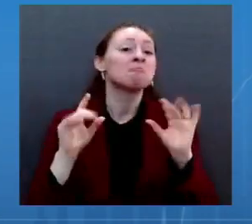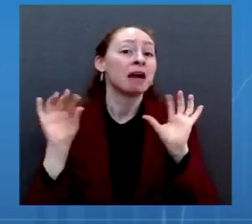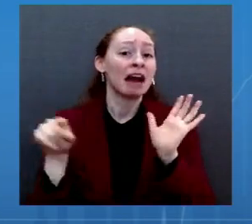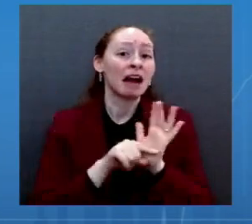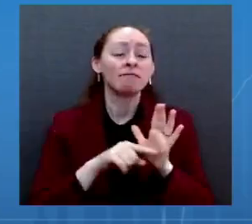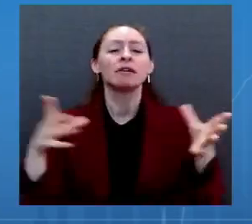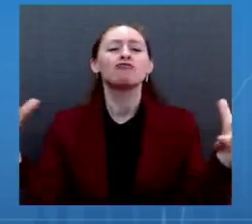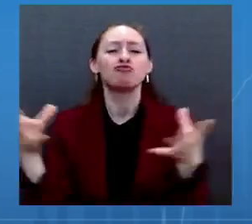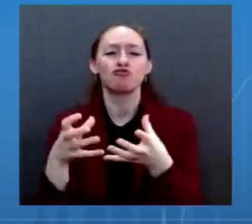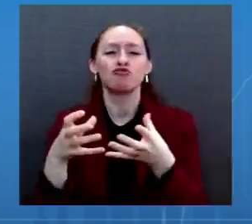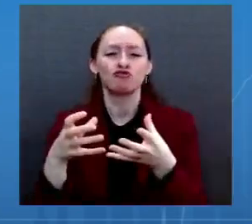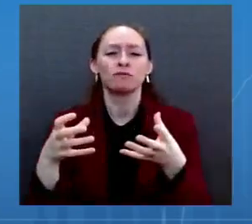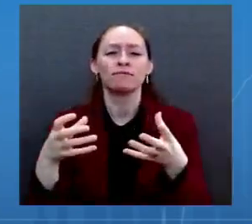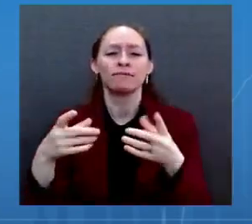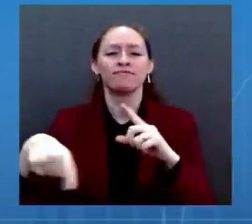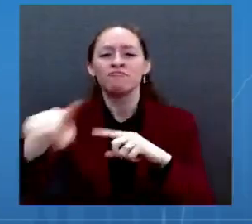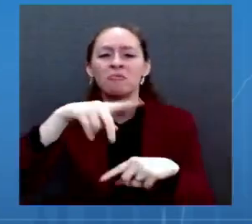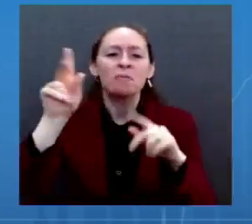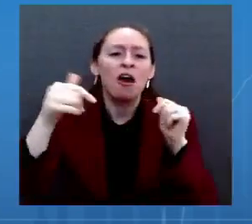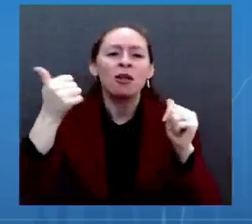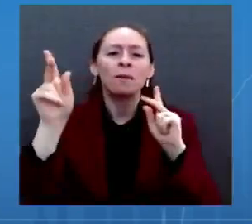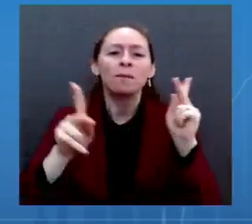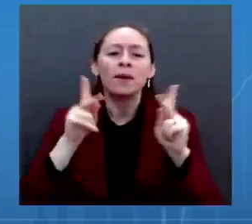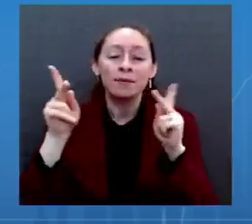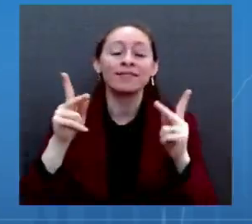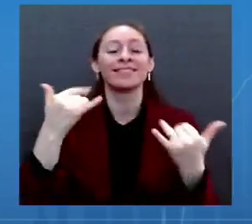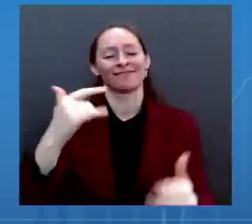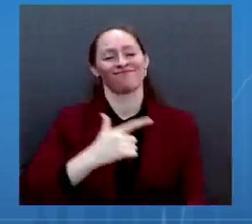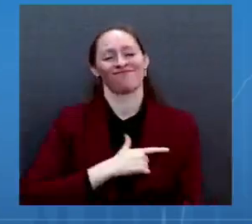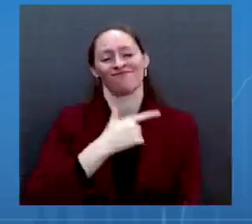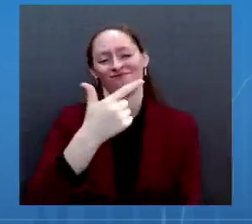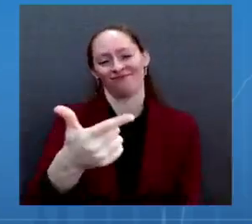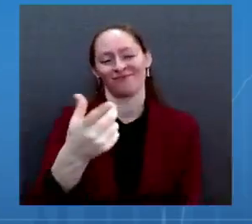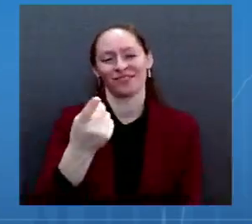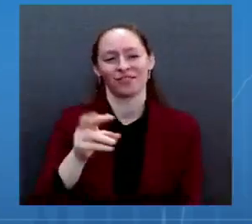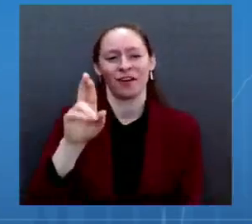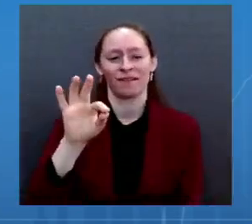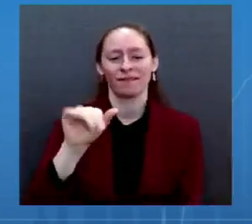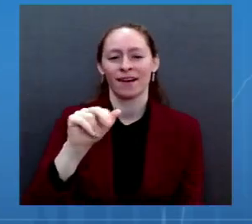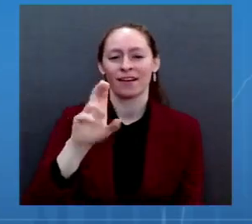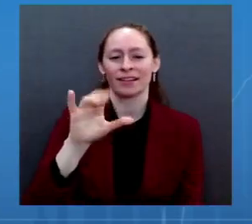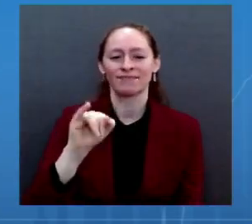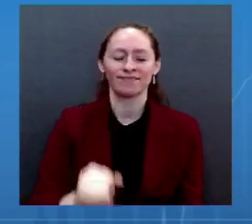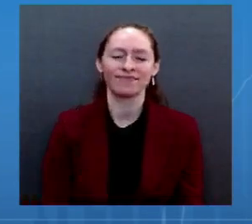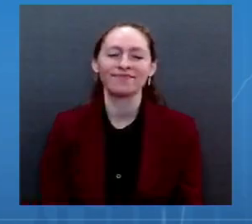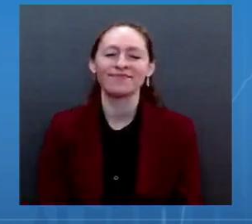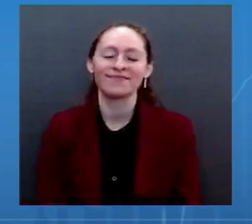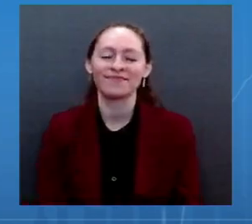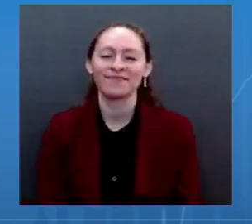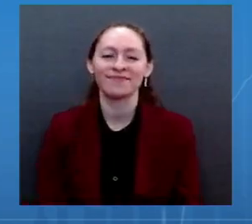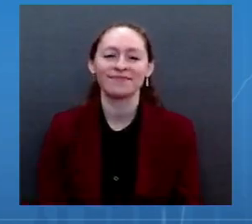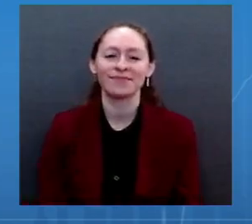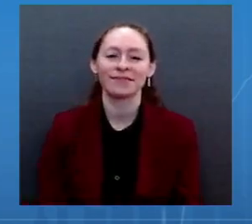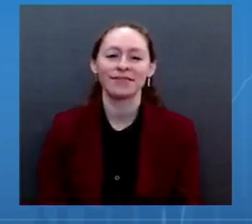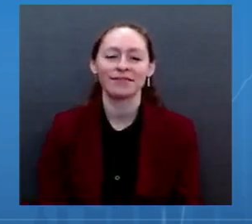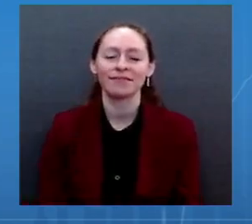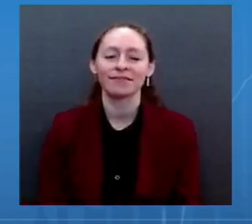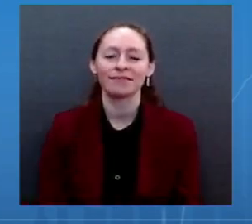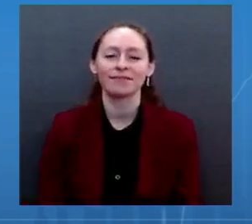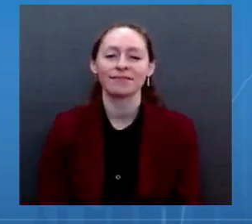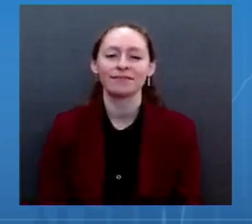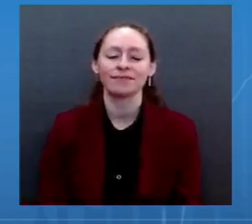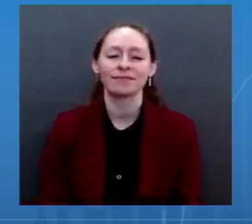very much, Dr. Wolinski. What I'd like to do over the next couple of minutes is talk about the Omicron variant and some